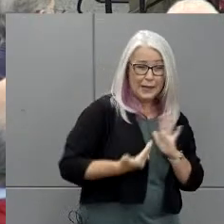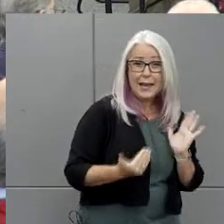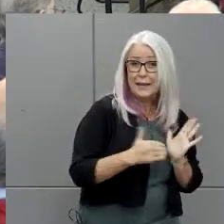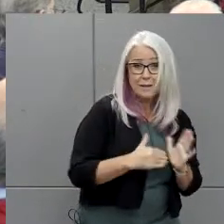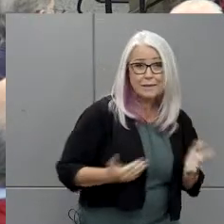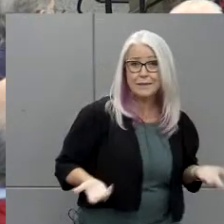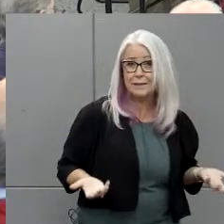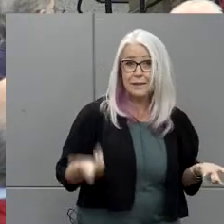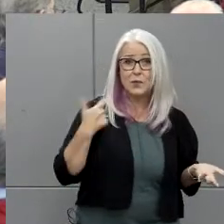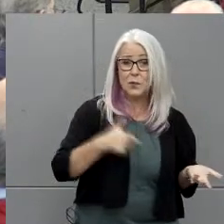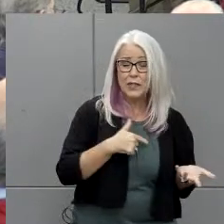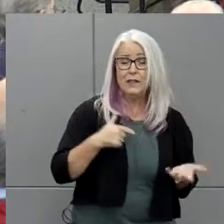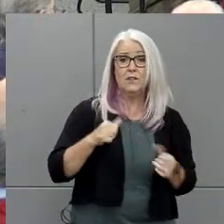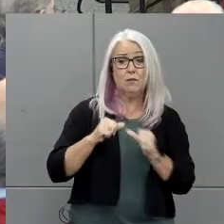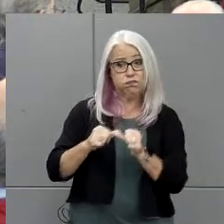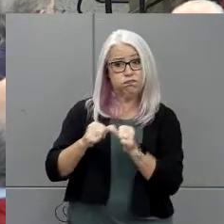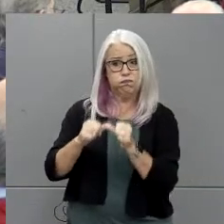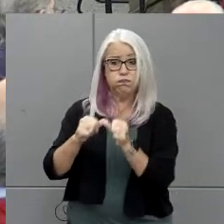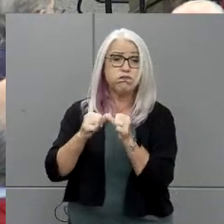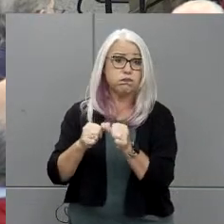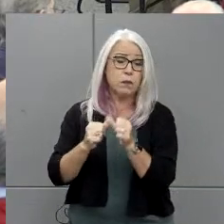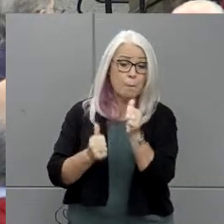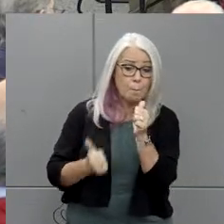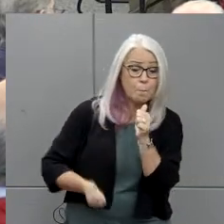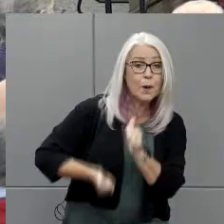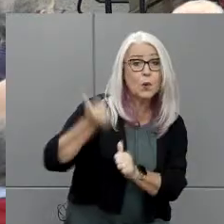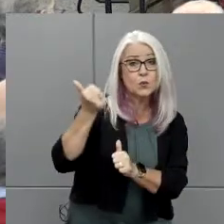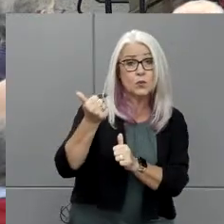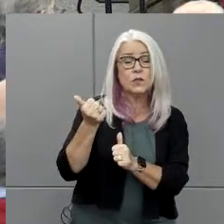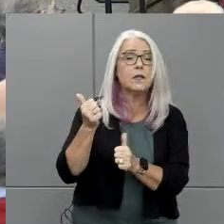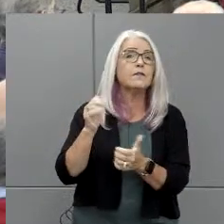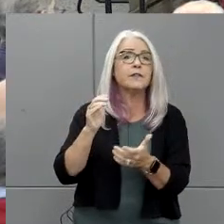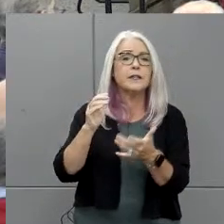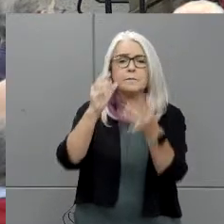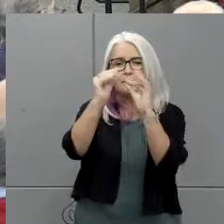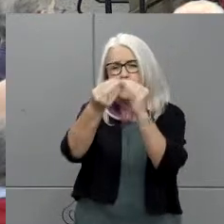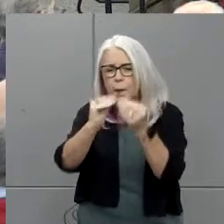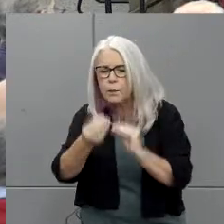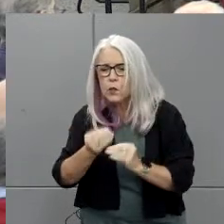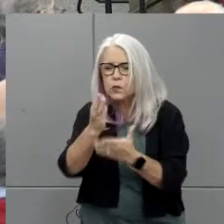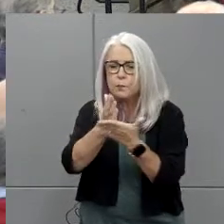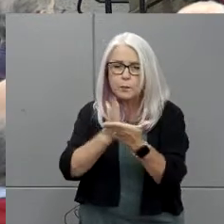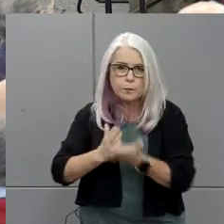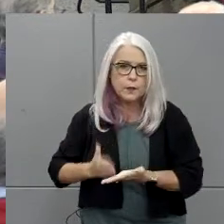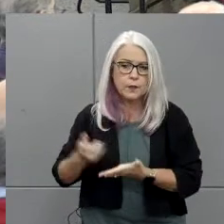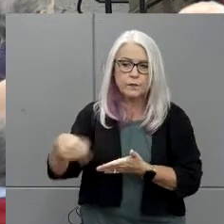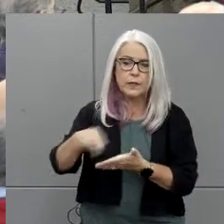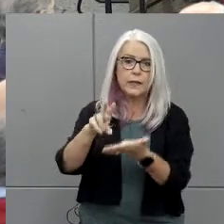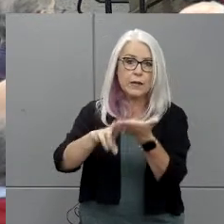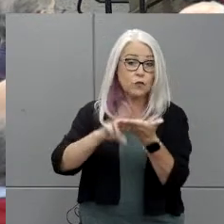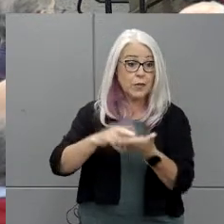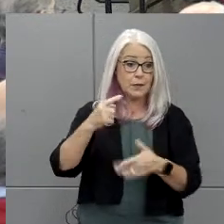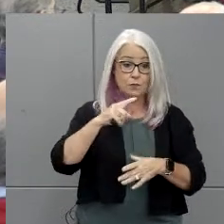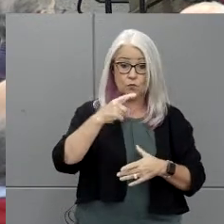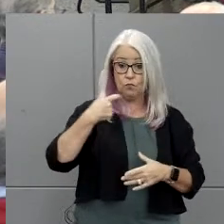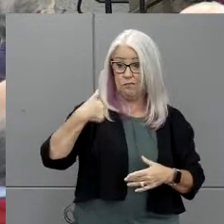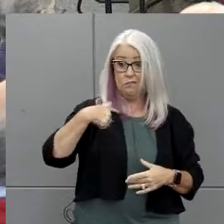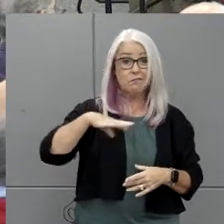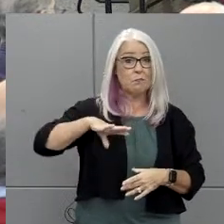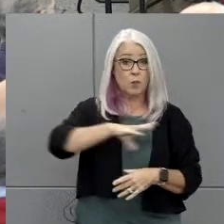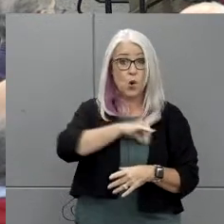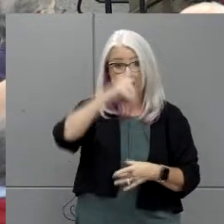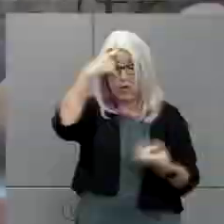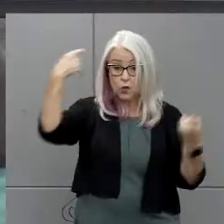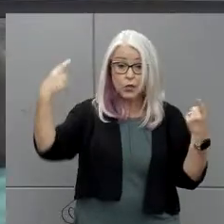through the majority of the number portion of this and came to agreement on